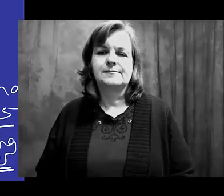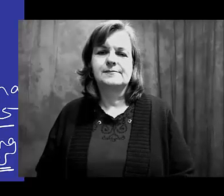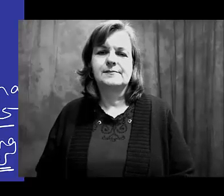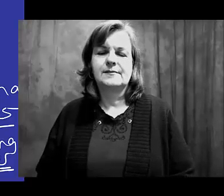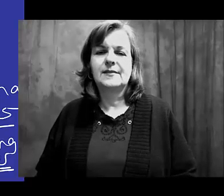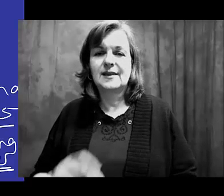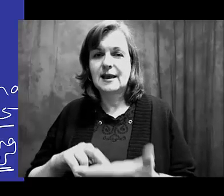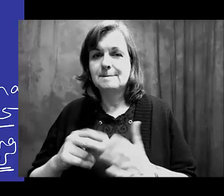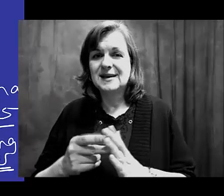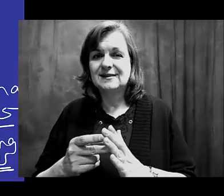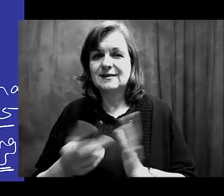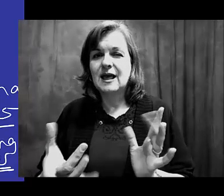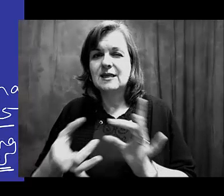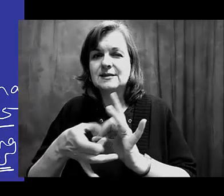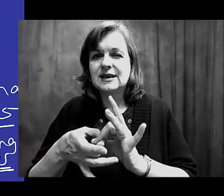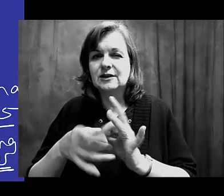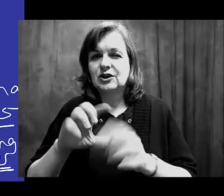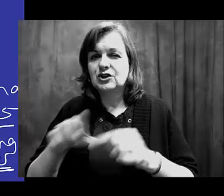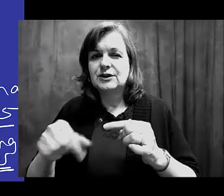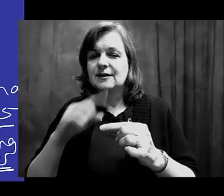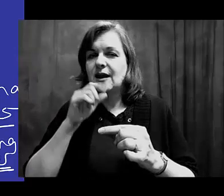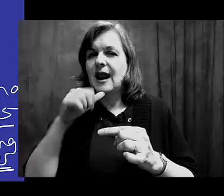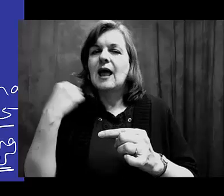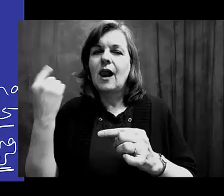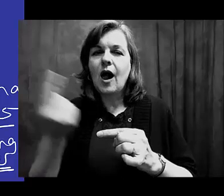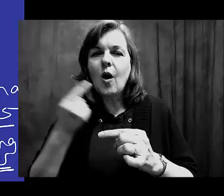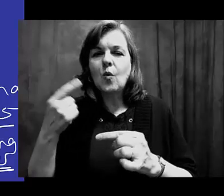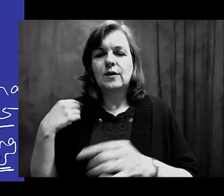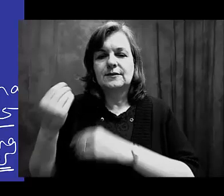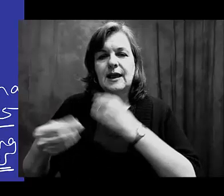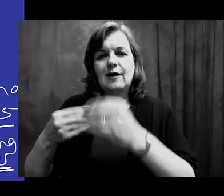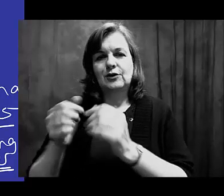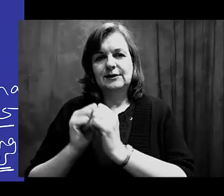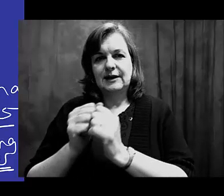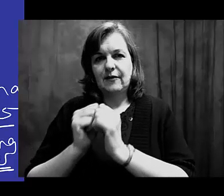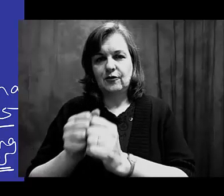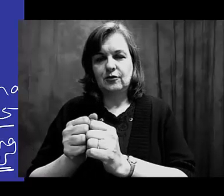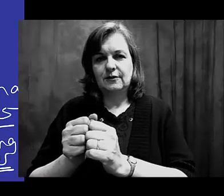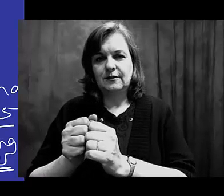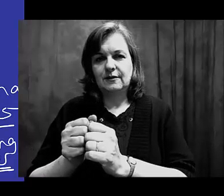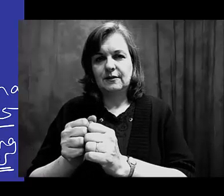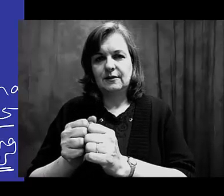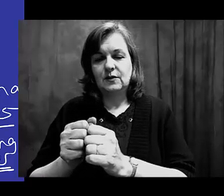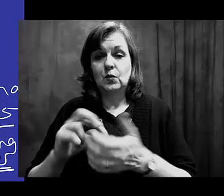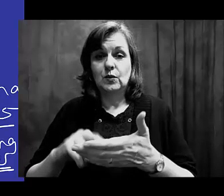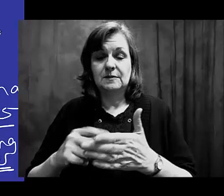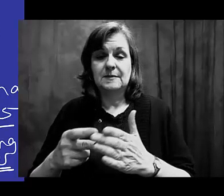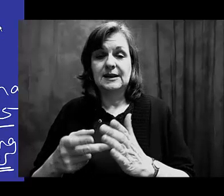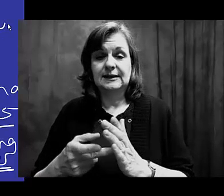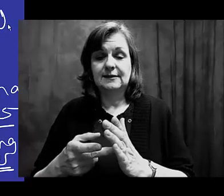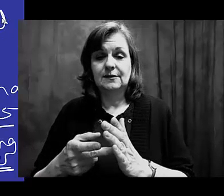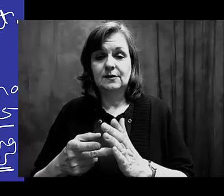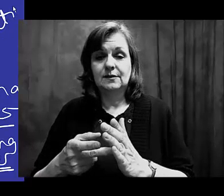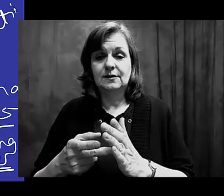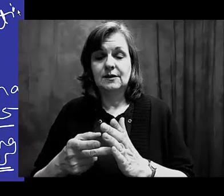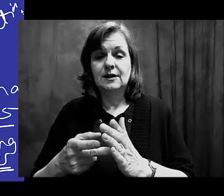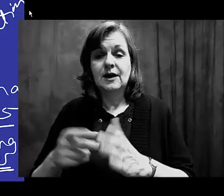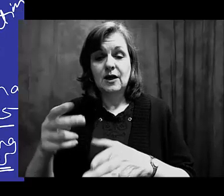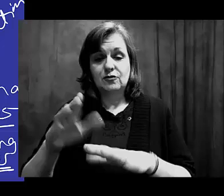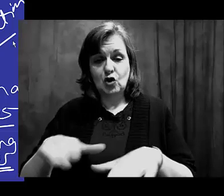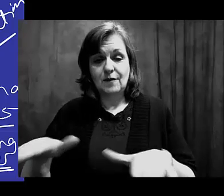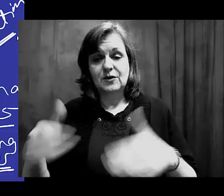are not actually inherited together all of the time. It means that we get increased variation in our